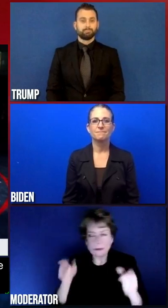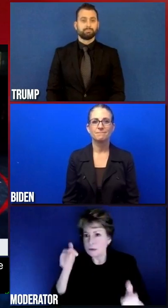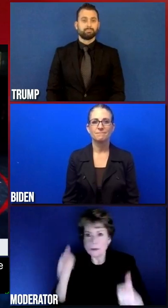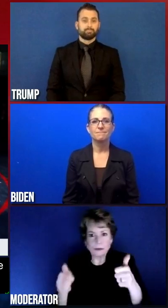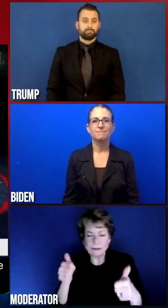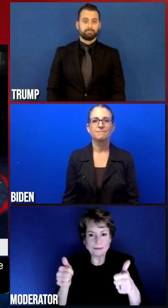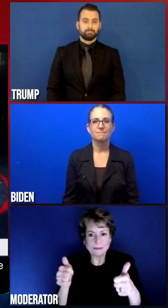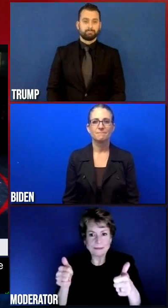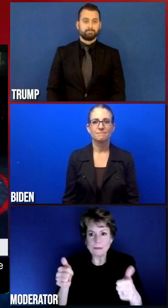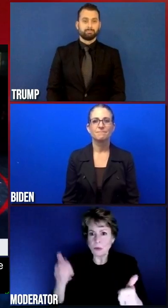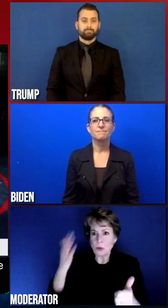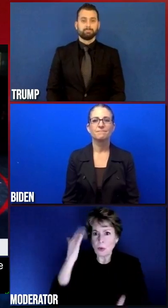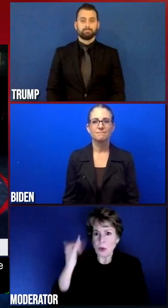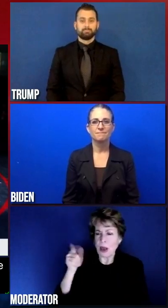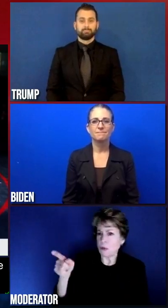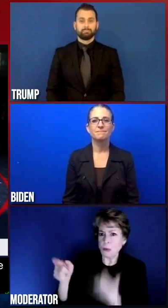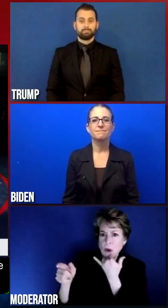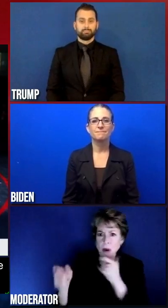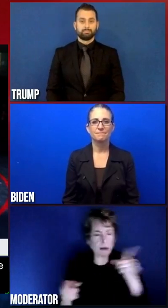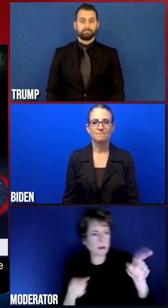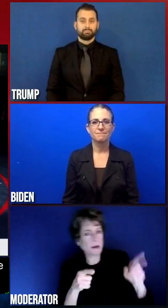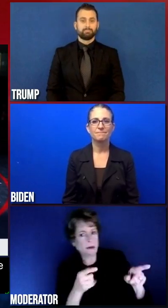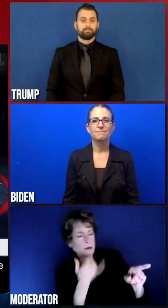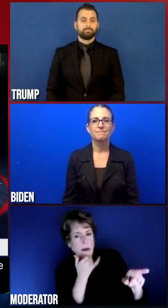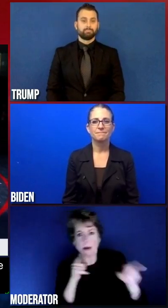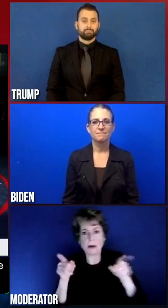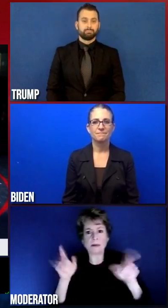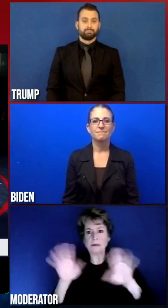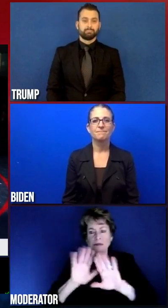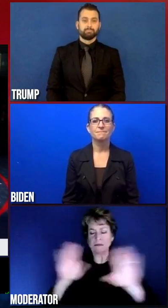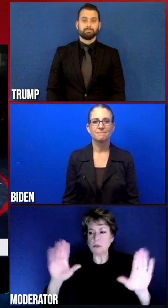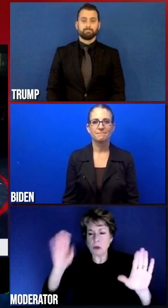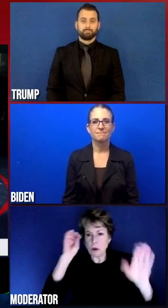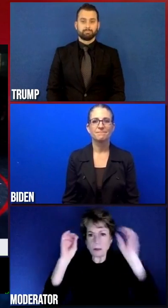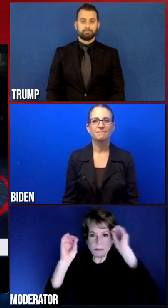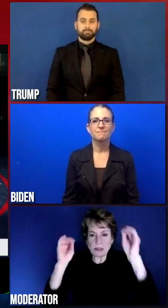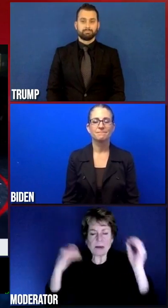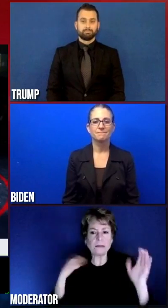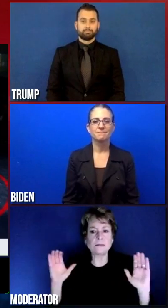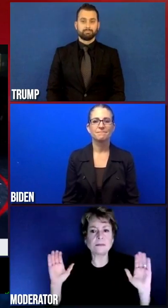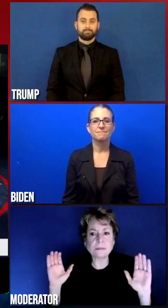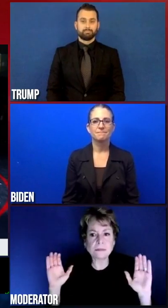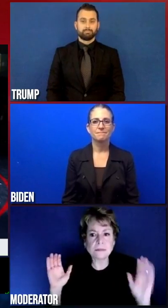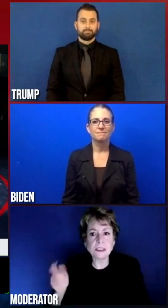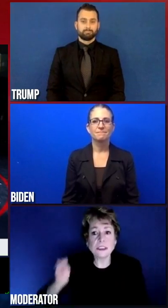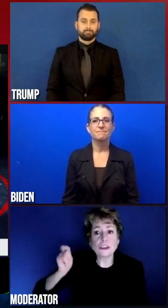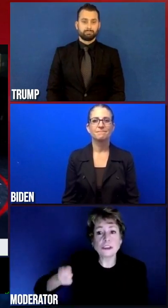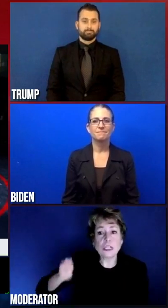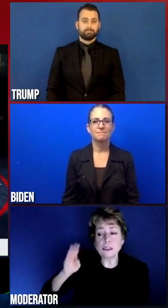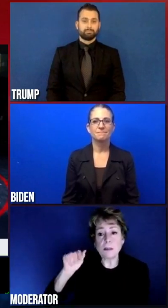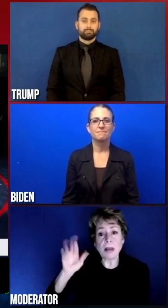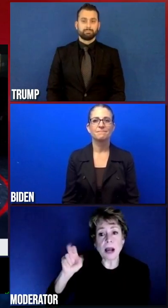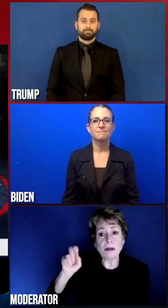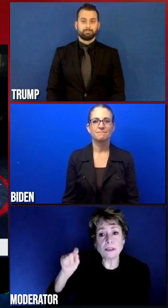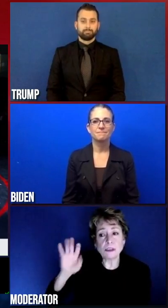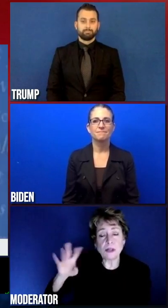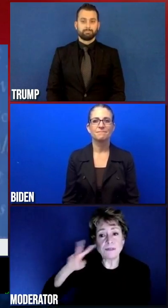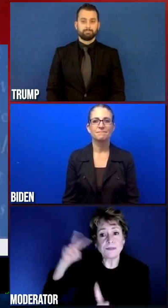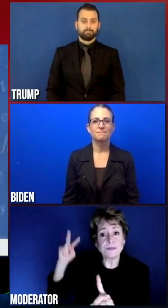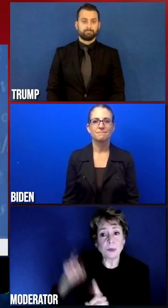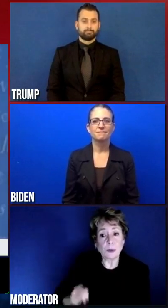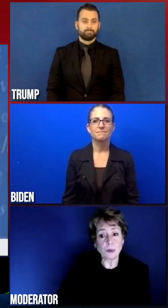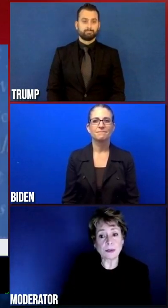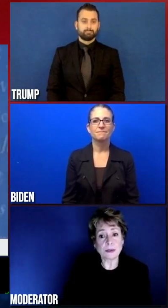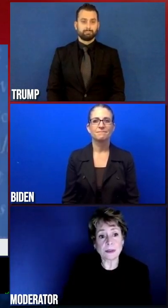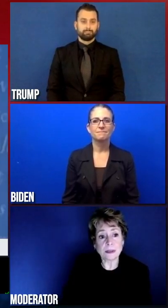you think a Justice Barrett would take the court? President Trump, in this first segment, you go first, 2 minutes. Thank you